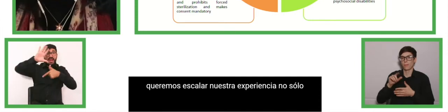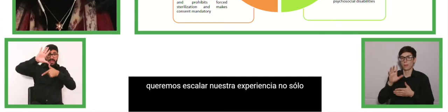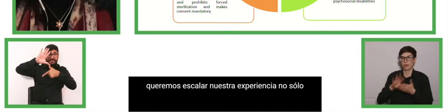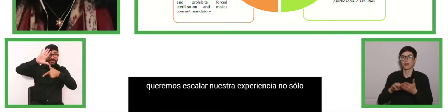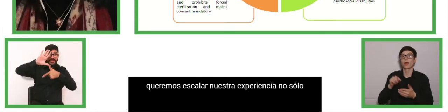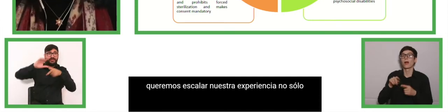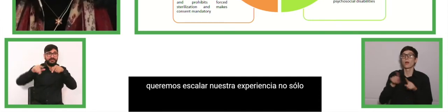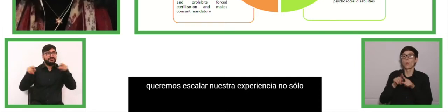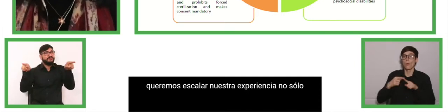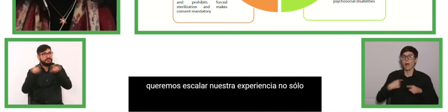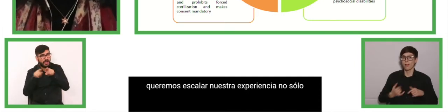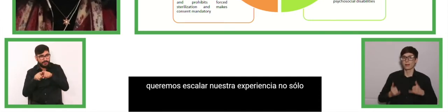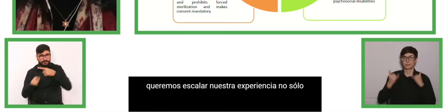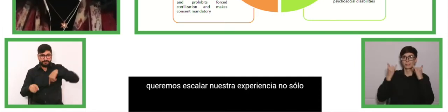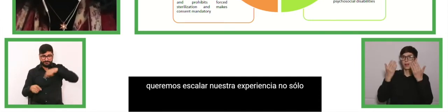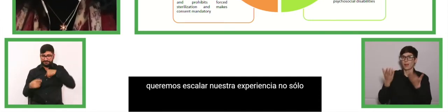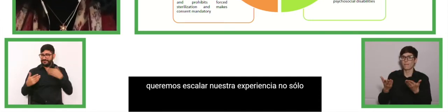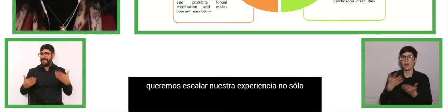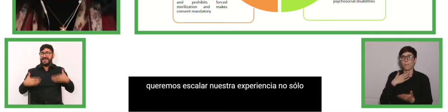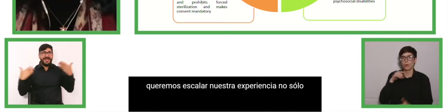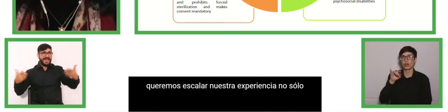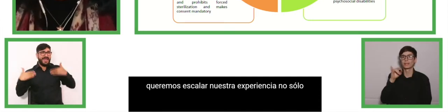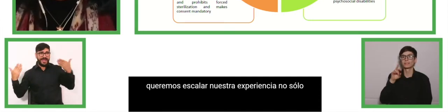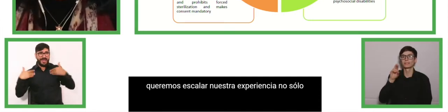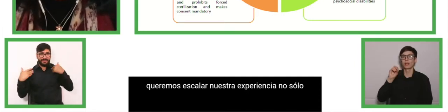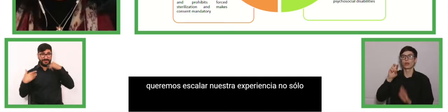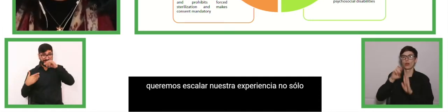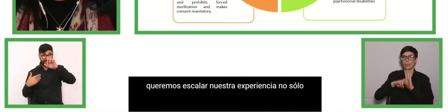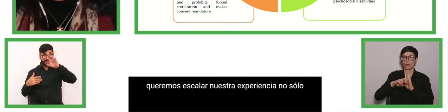now here in Latin America.